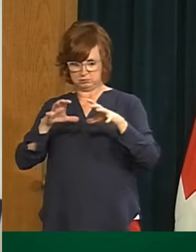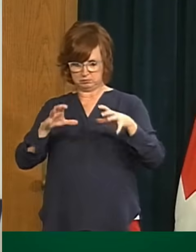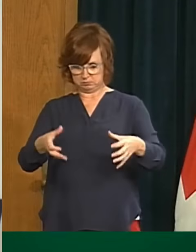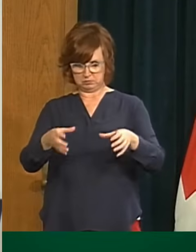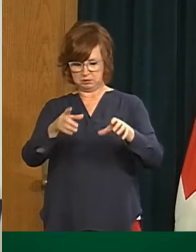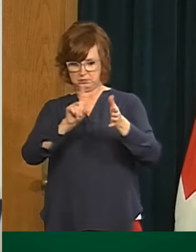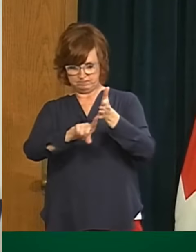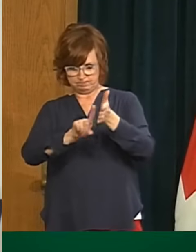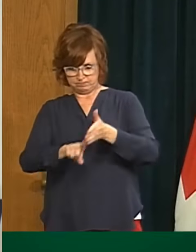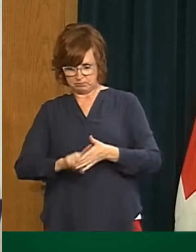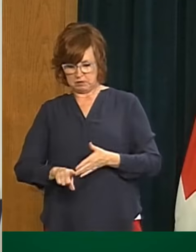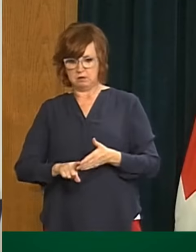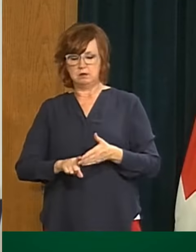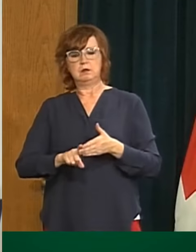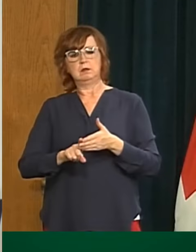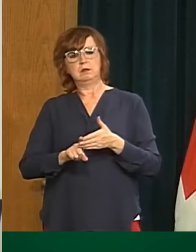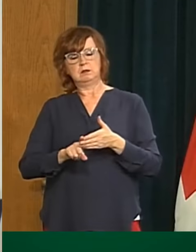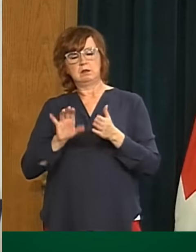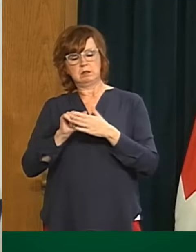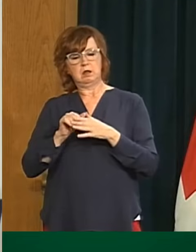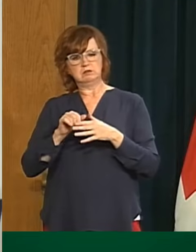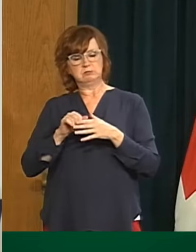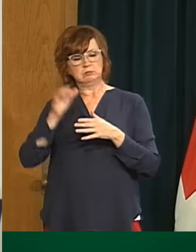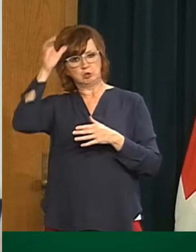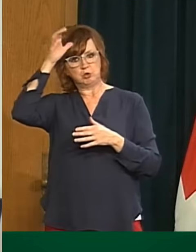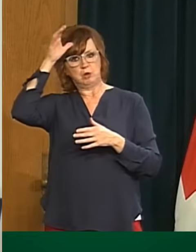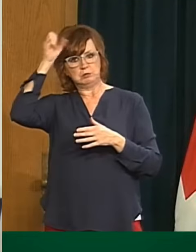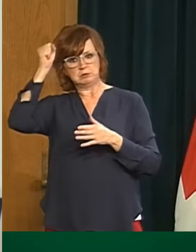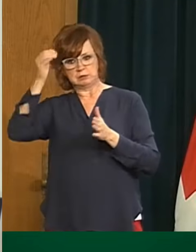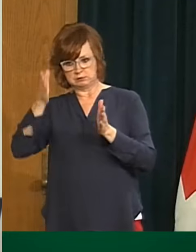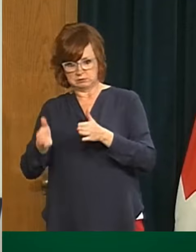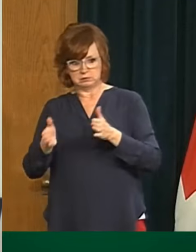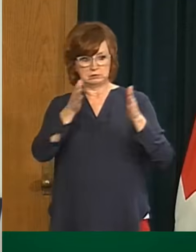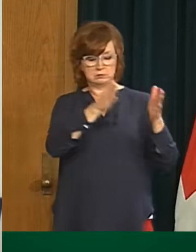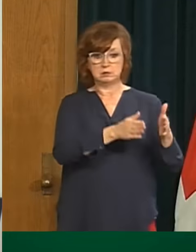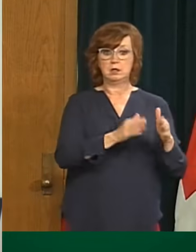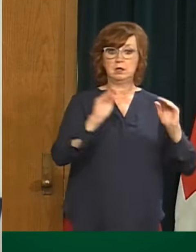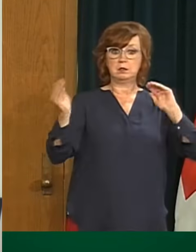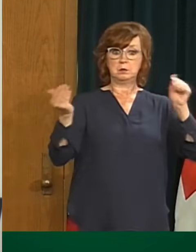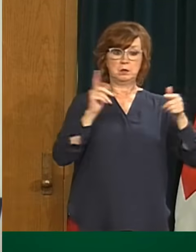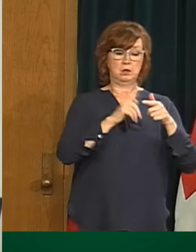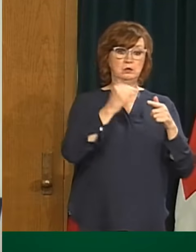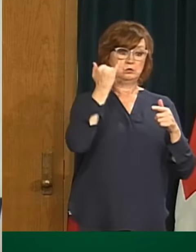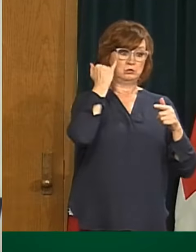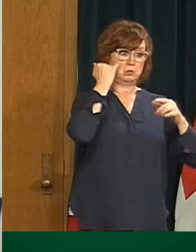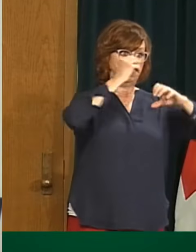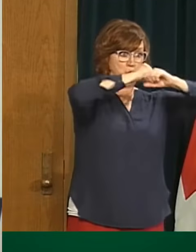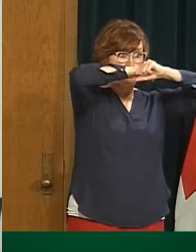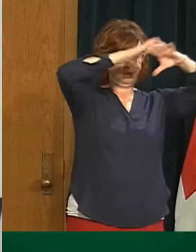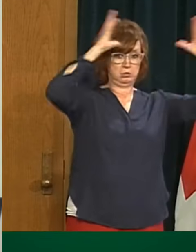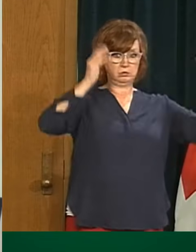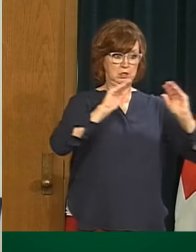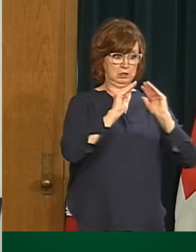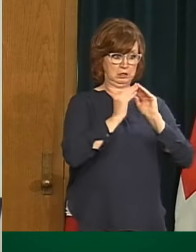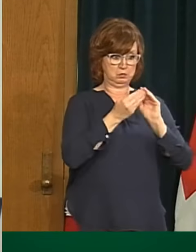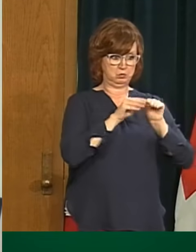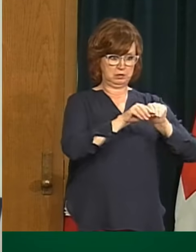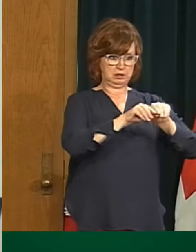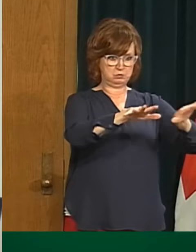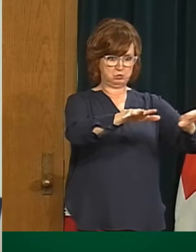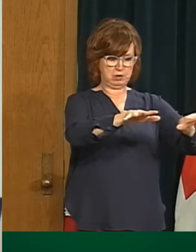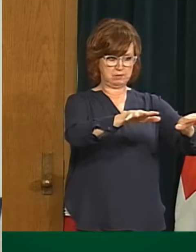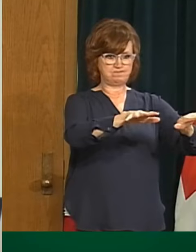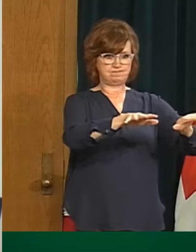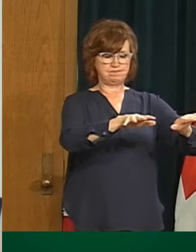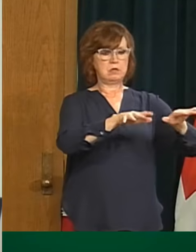for residents. Similarly, in a community setting, when you have an outbreak that is rapidly expanding, you obviously expand testing,